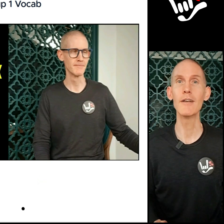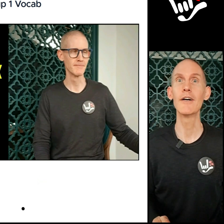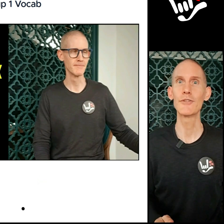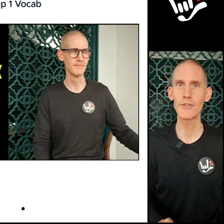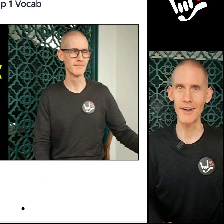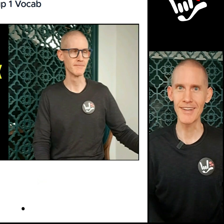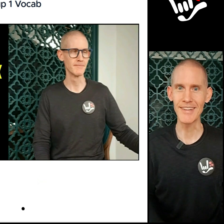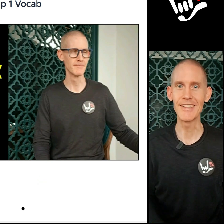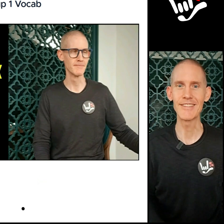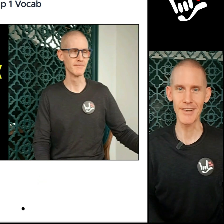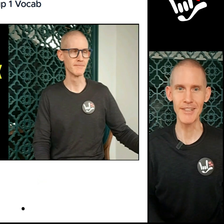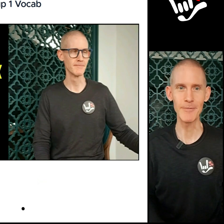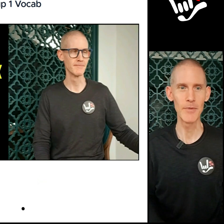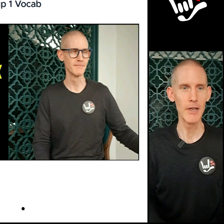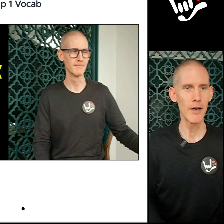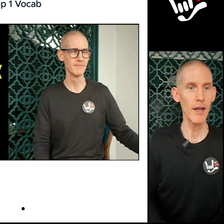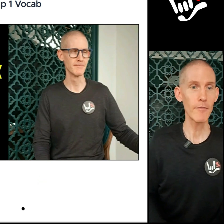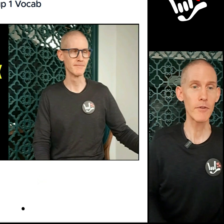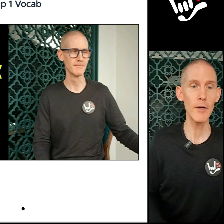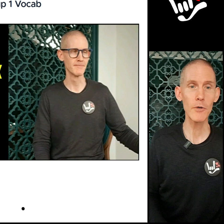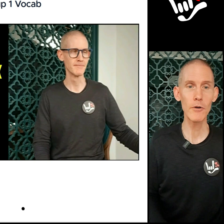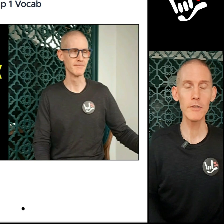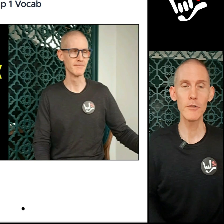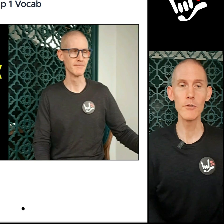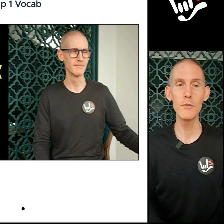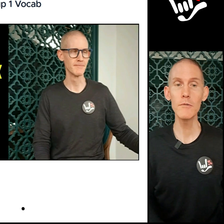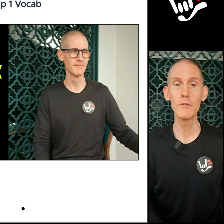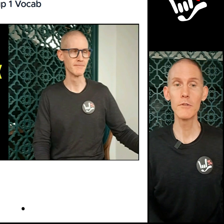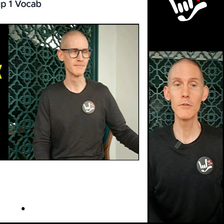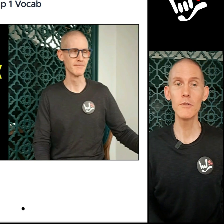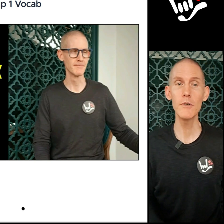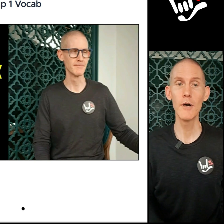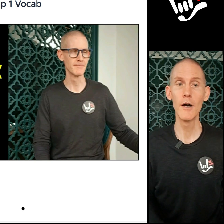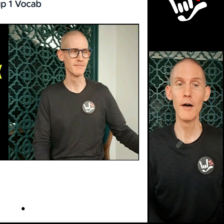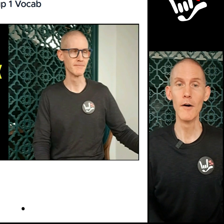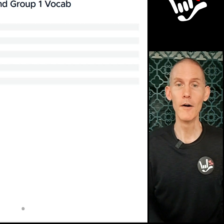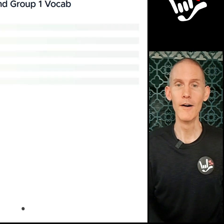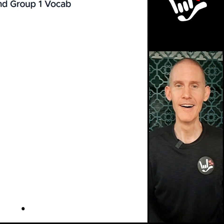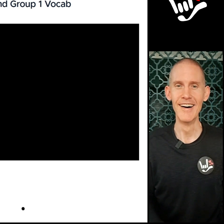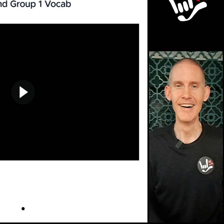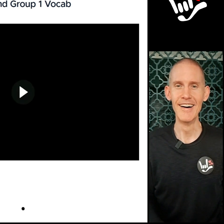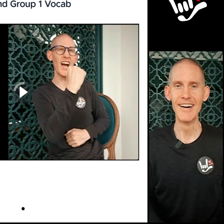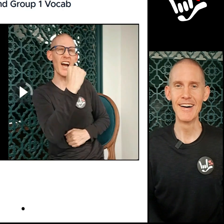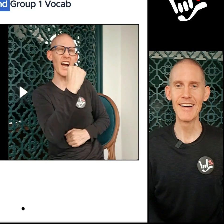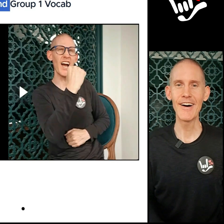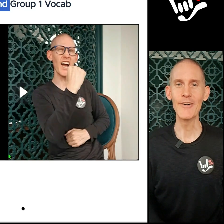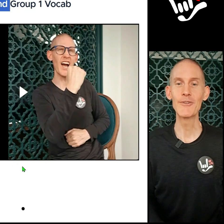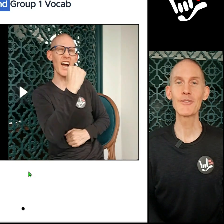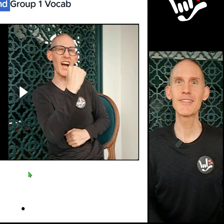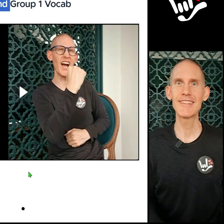focusing on signing. After that, we're going to do